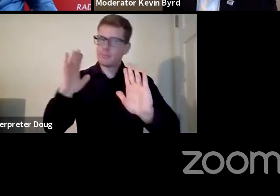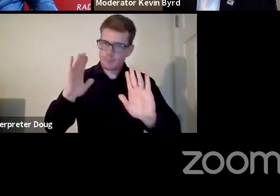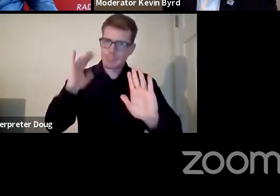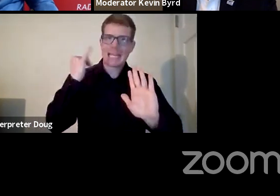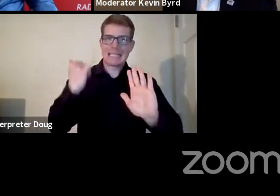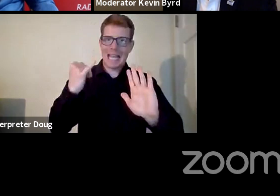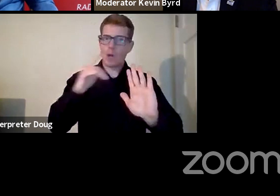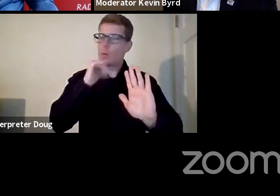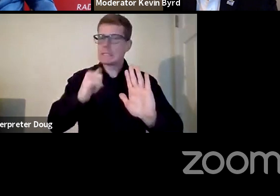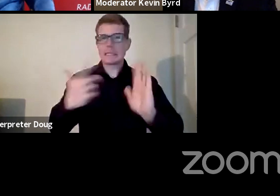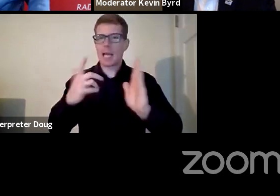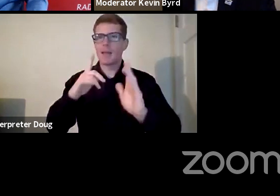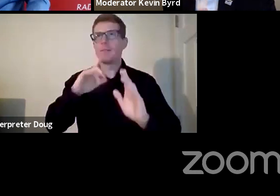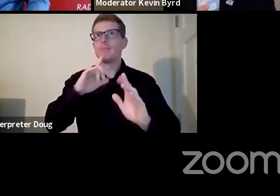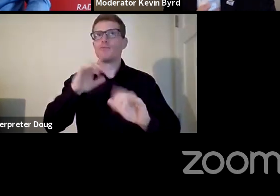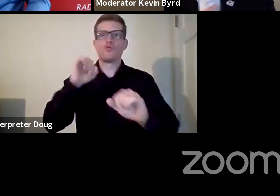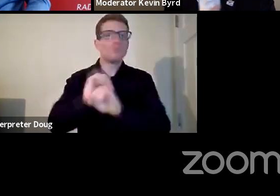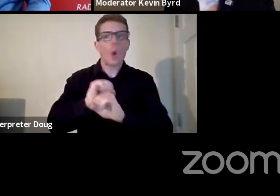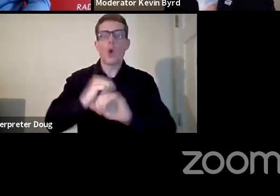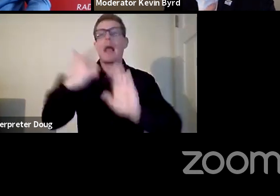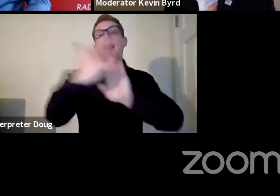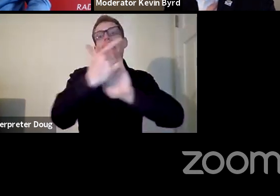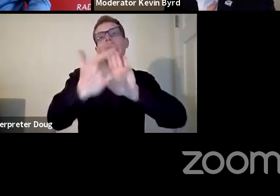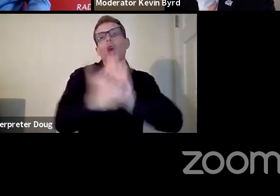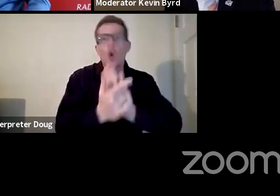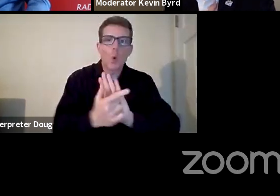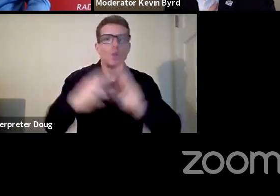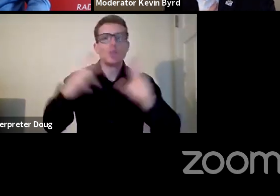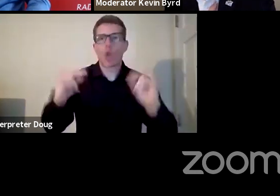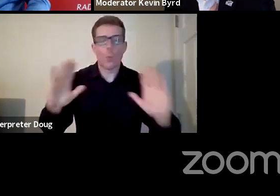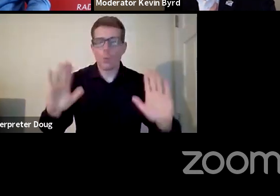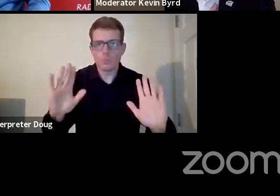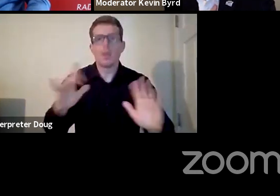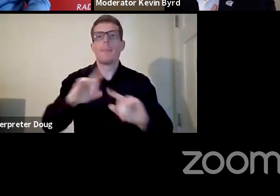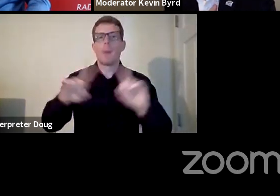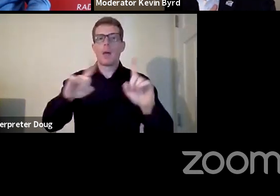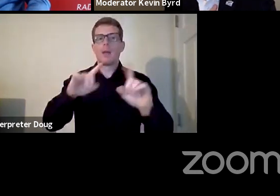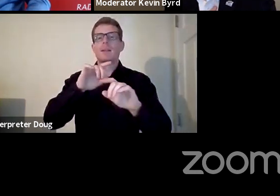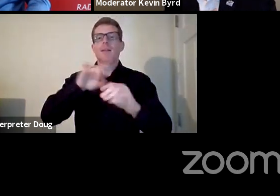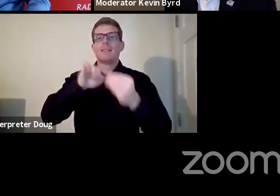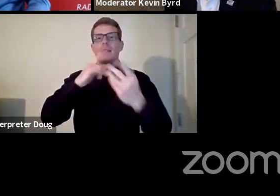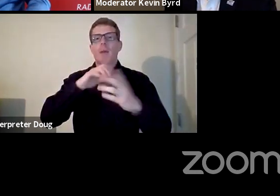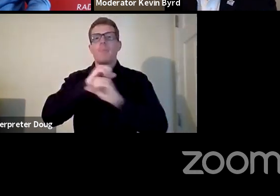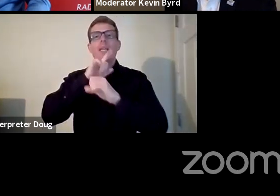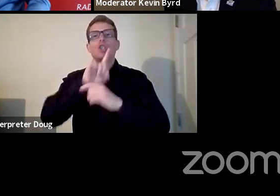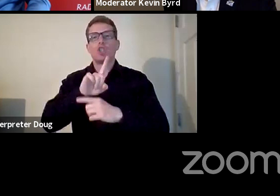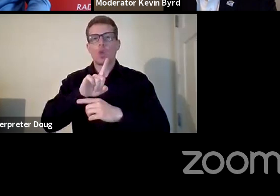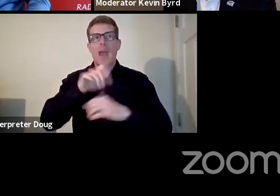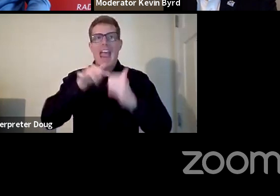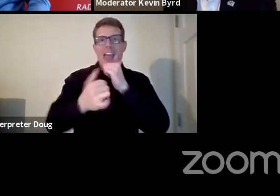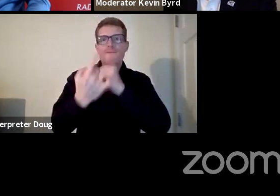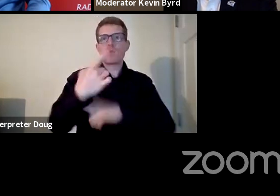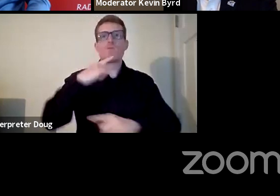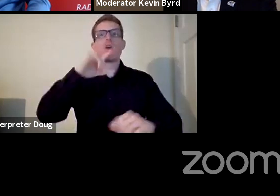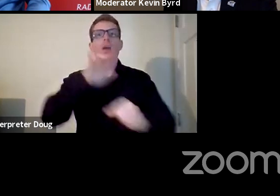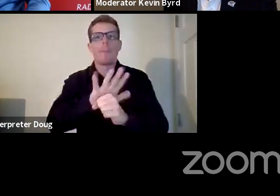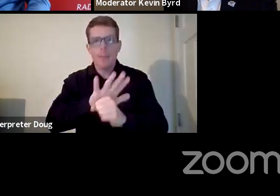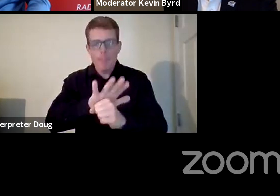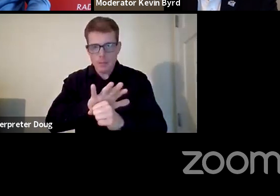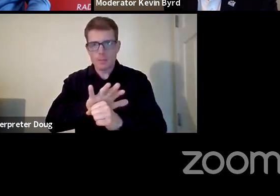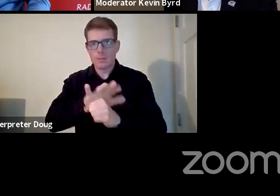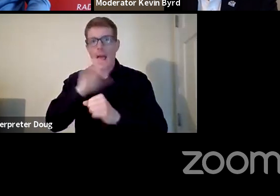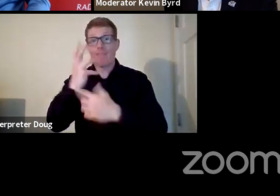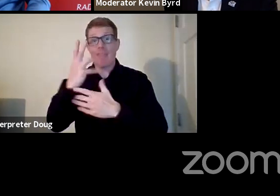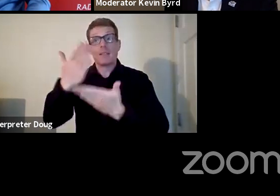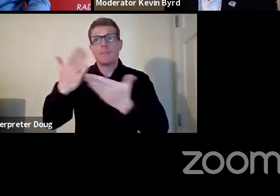legal point of view, maybe a little bit, but it's really more about making sure that everyone's making a commitment. And that is part of the contract. So if you're going to